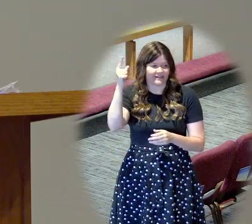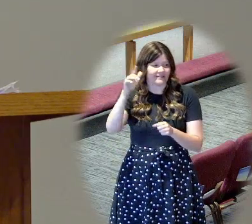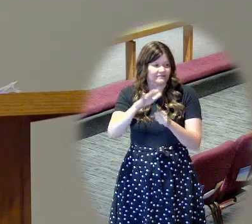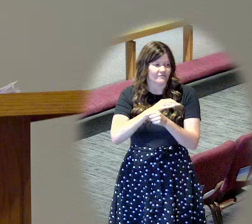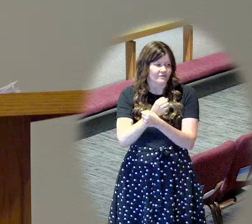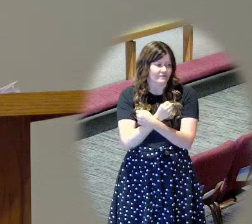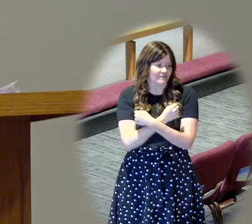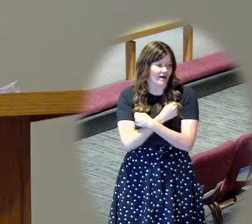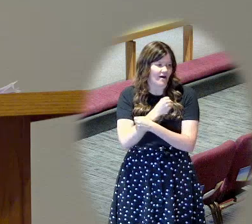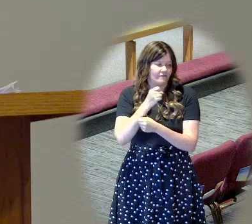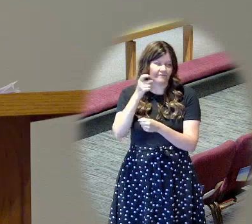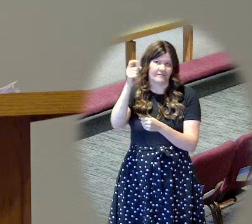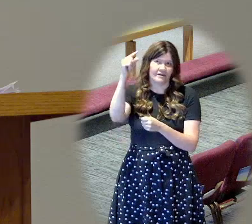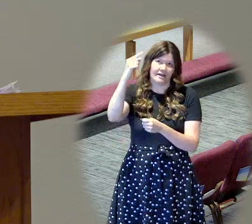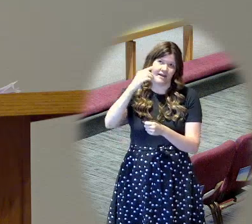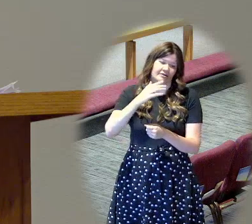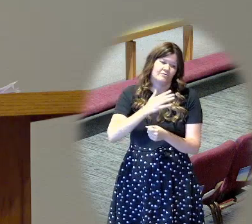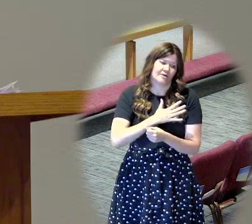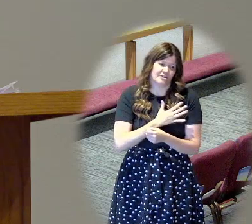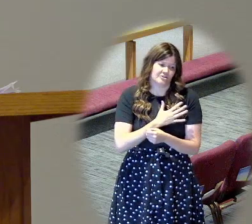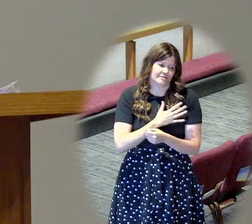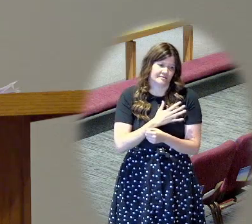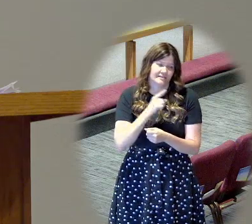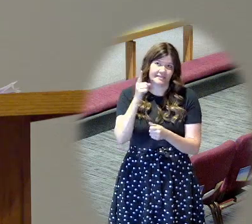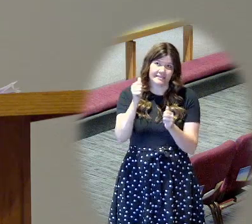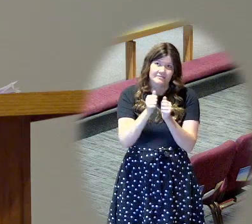with us through suffering.